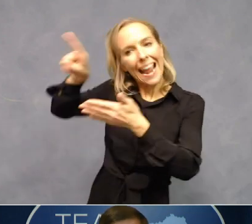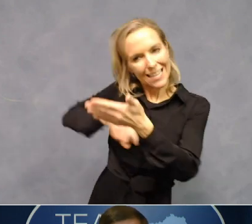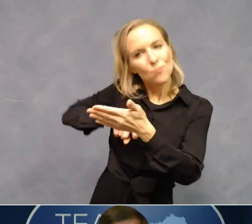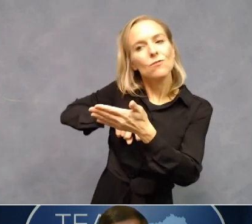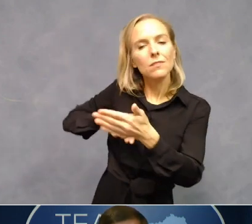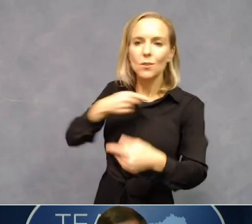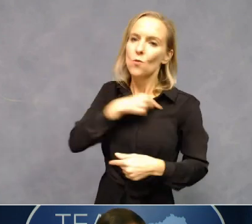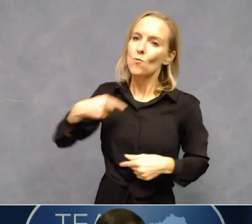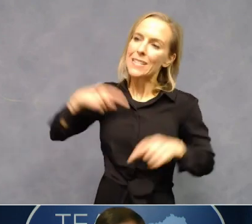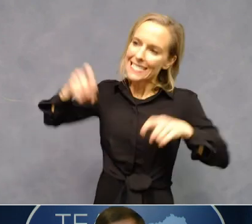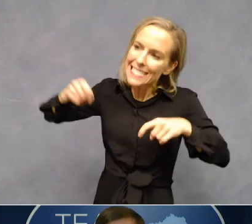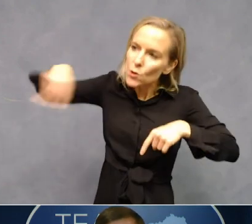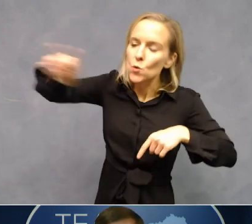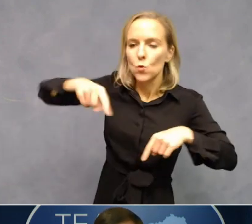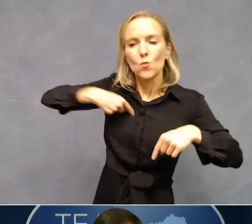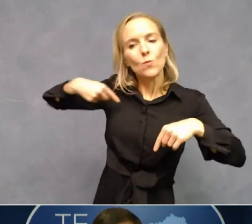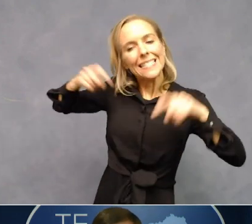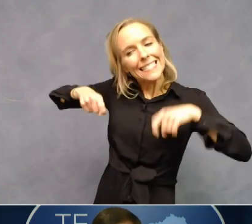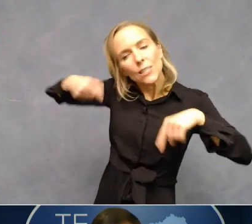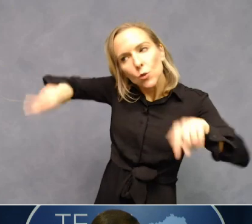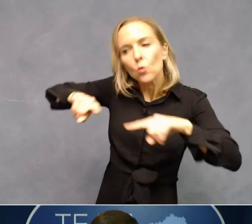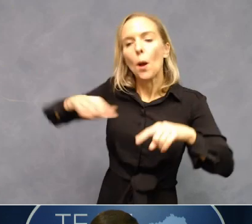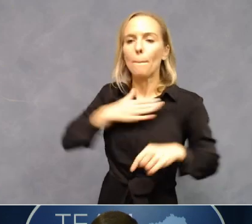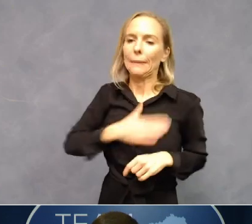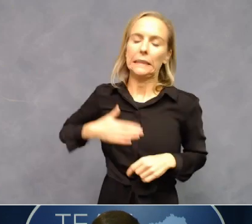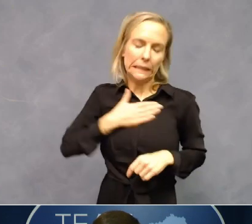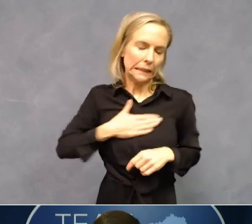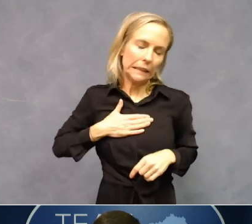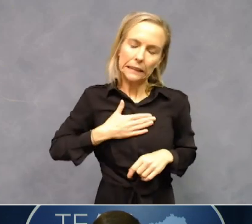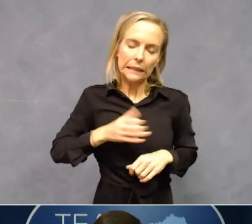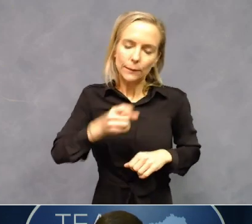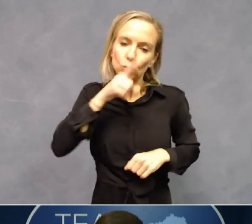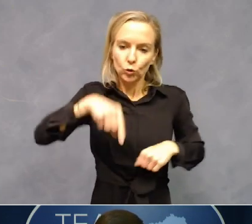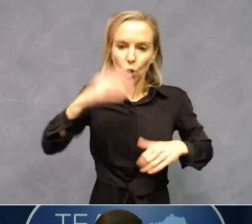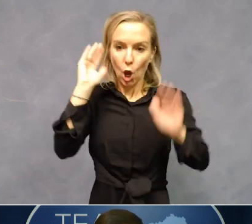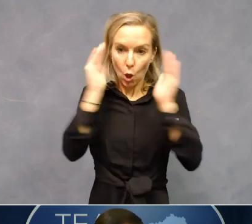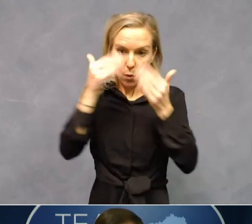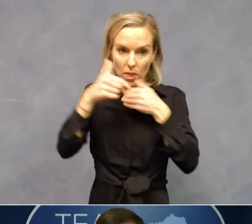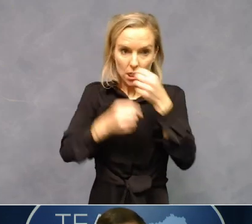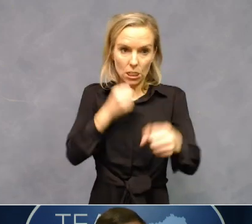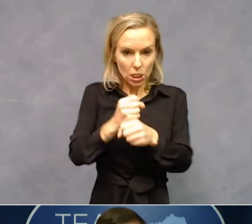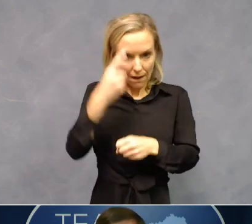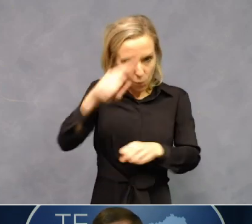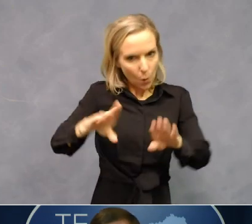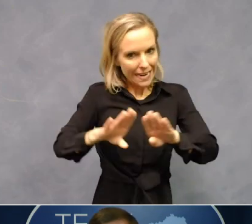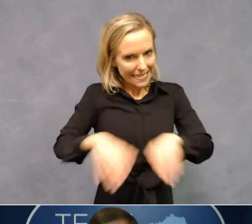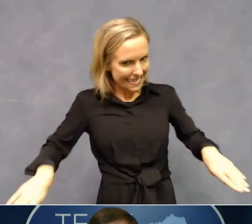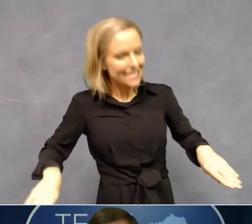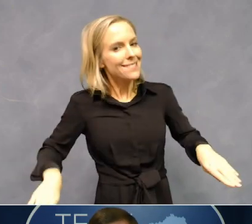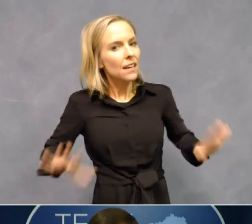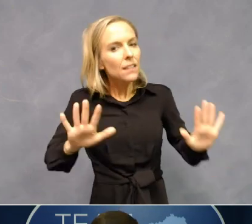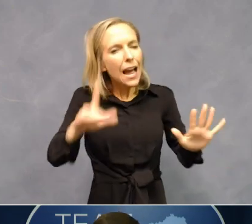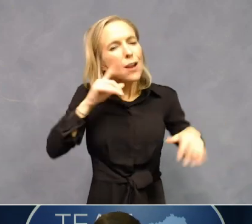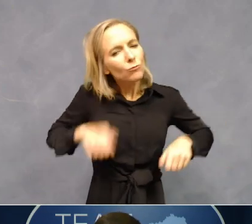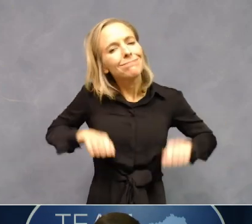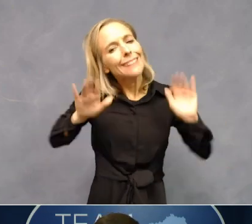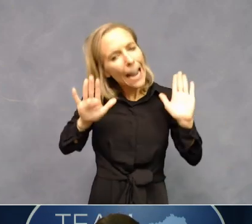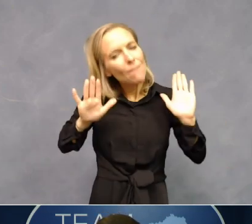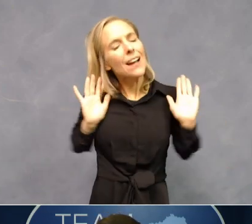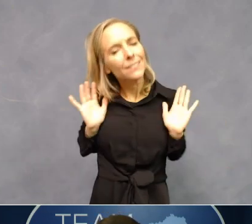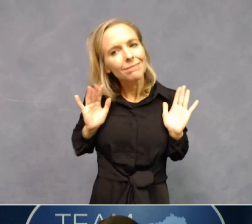you. So please, make sure that Halloween this year is for the kids. I know that's a sacrifice, and it's a